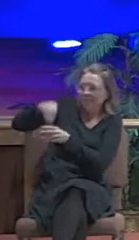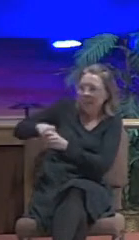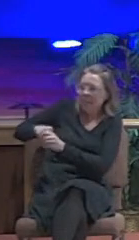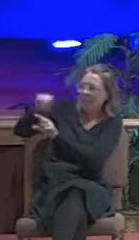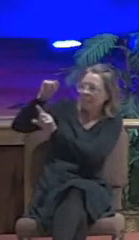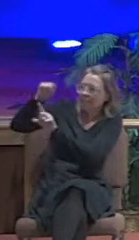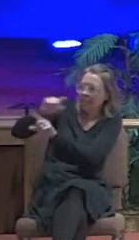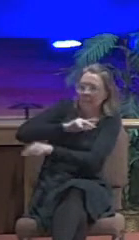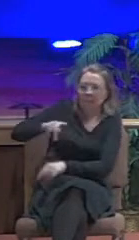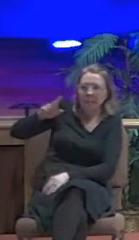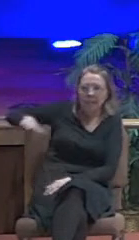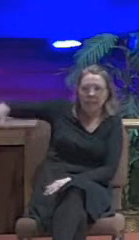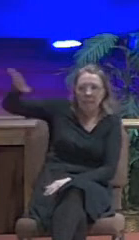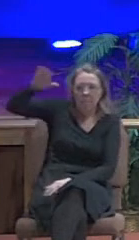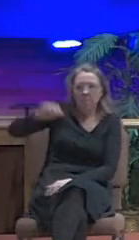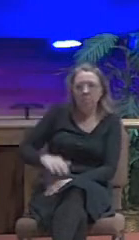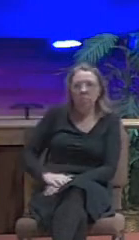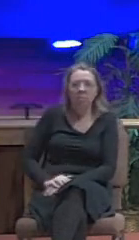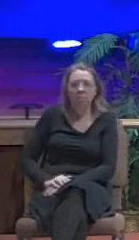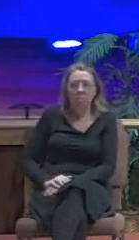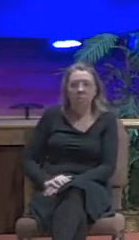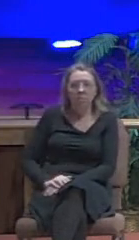life can distract us and get in the way?